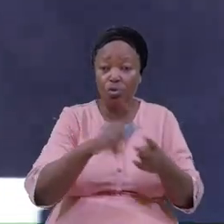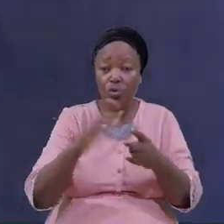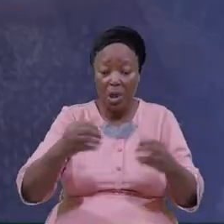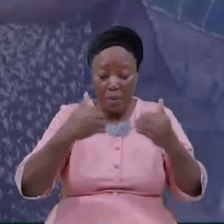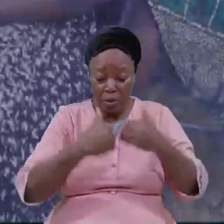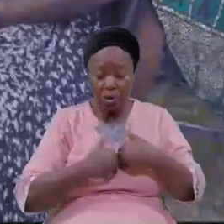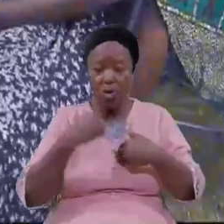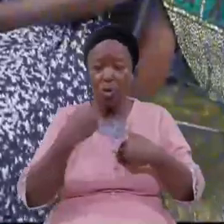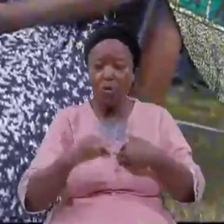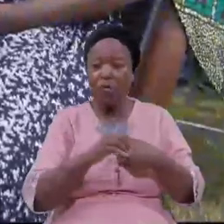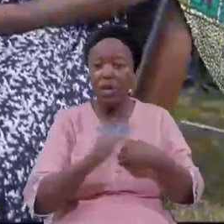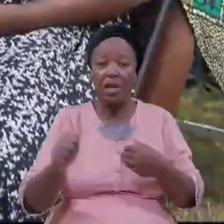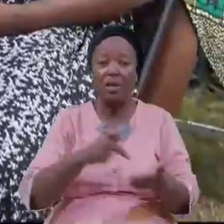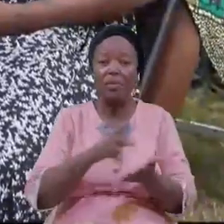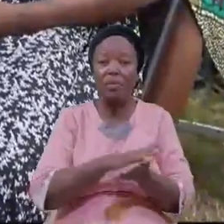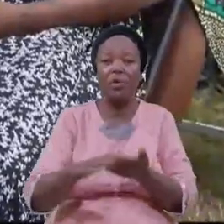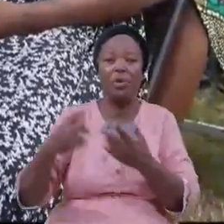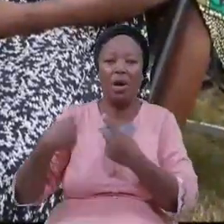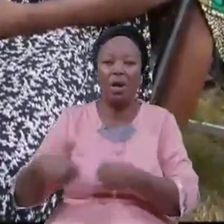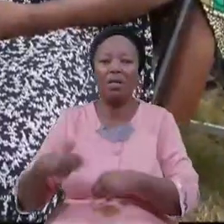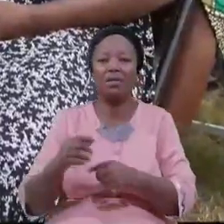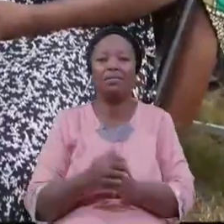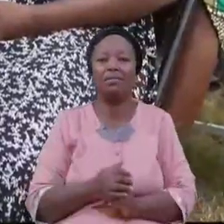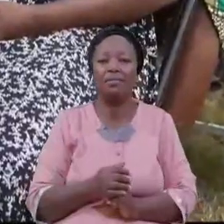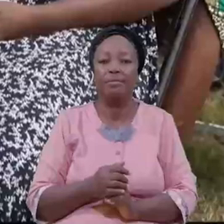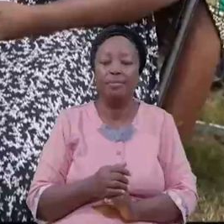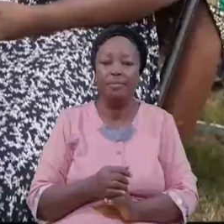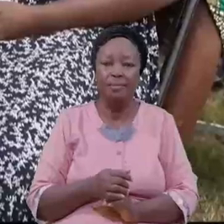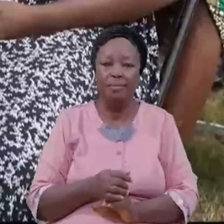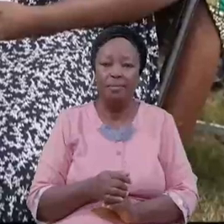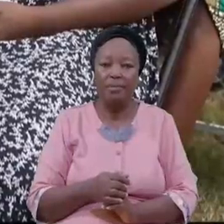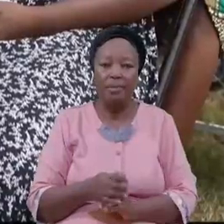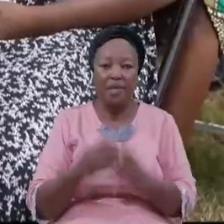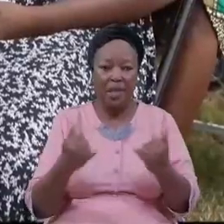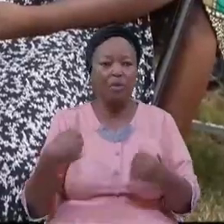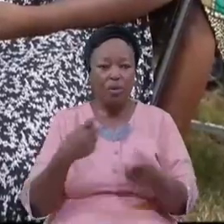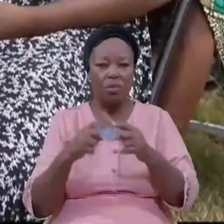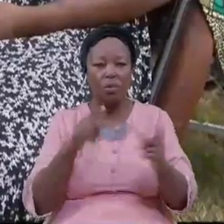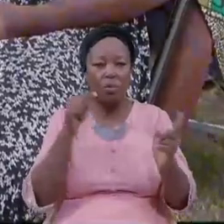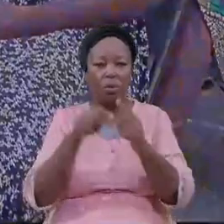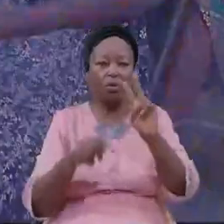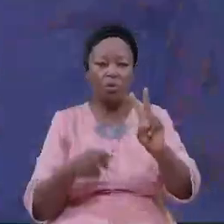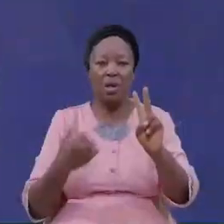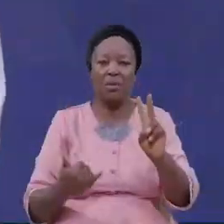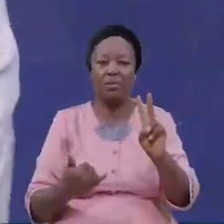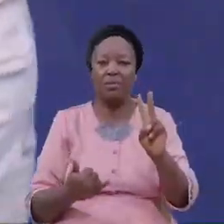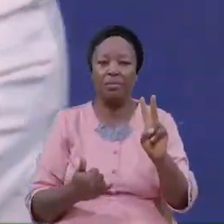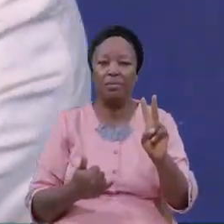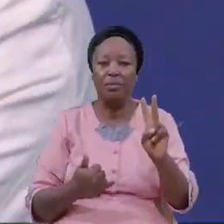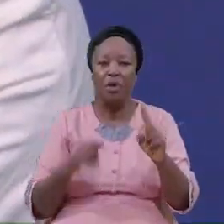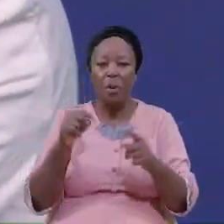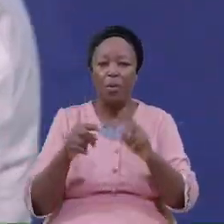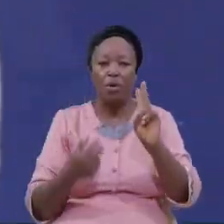pure heart. C'est ce qui te ramène et t'amène à la possession d'un cœur pur. We're coming to point number two now. Deuxième point maintenant. Point number two is